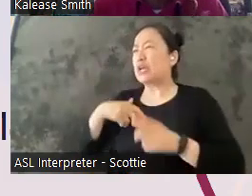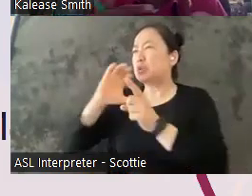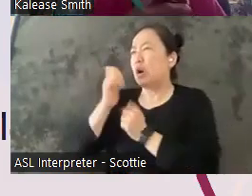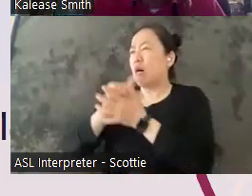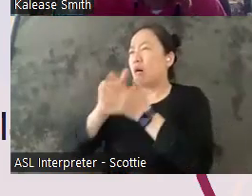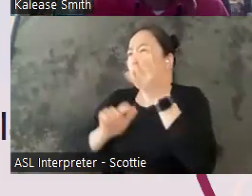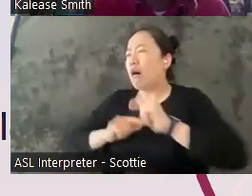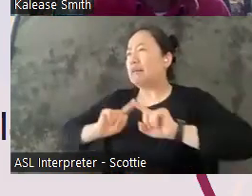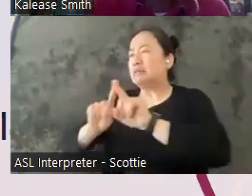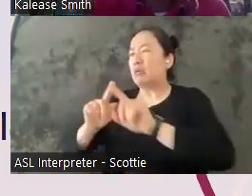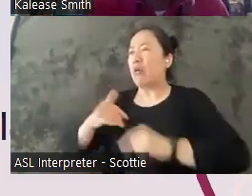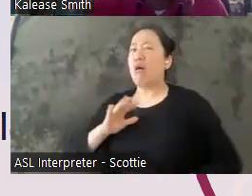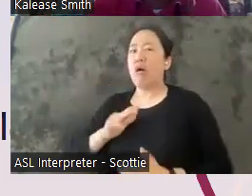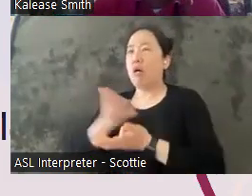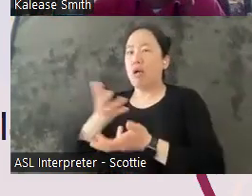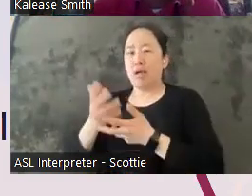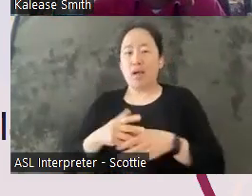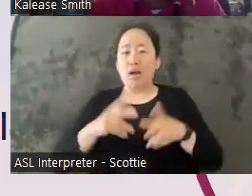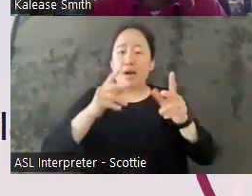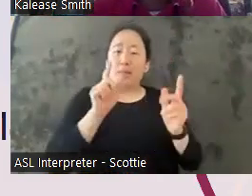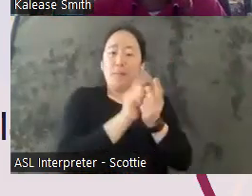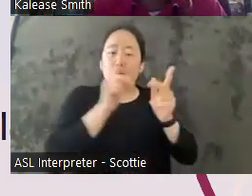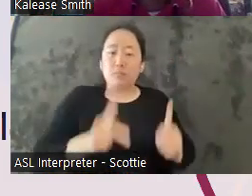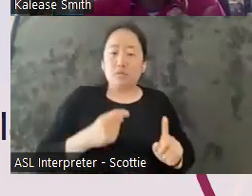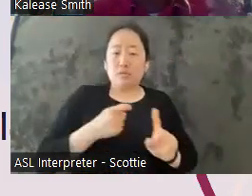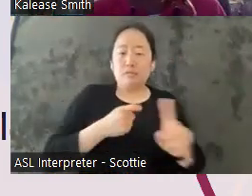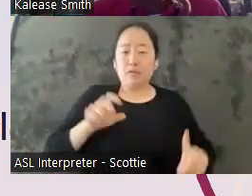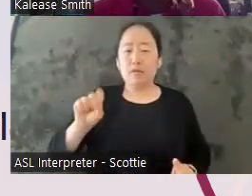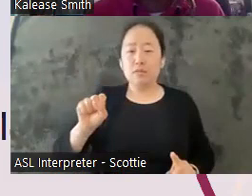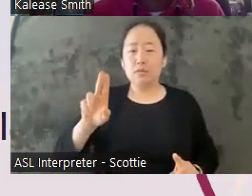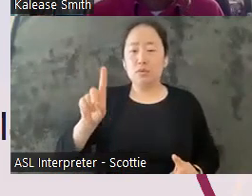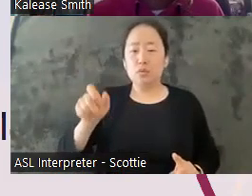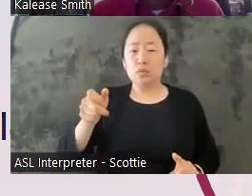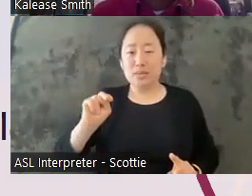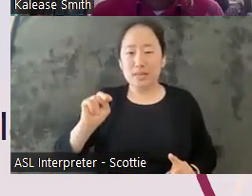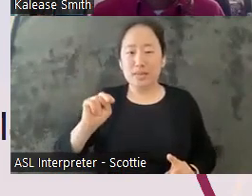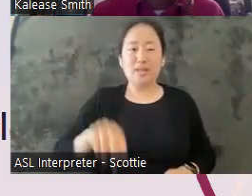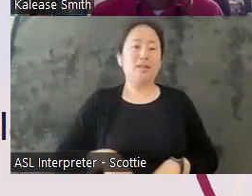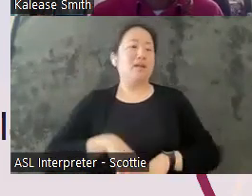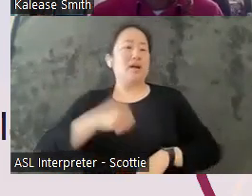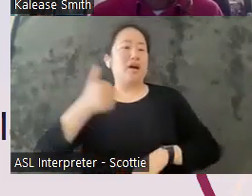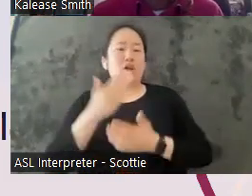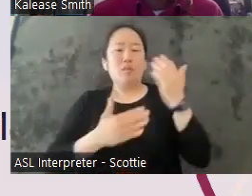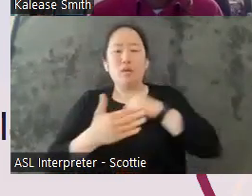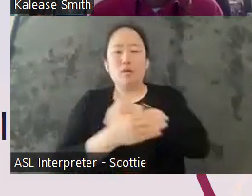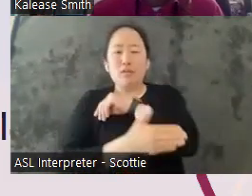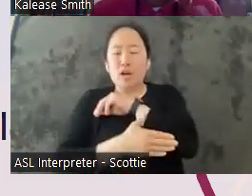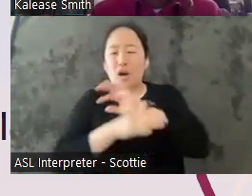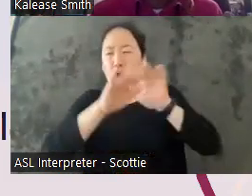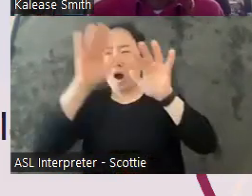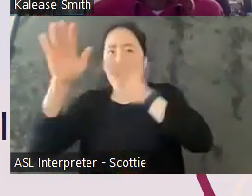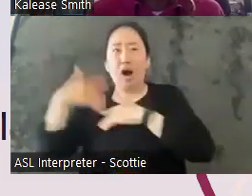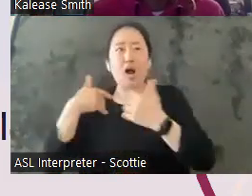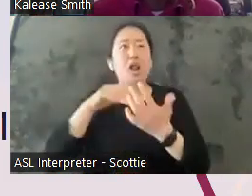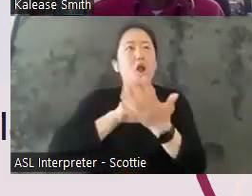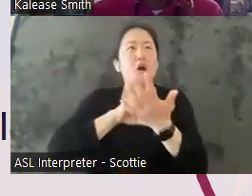I have met somebody from Sudan and somebody from another part of the country, and they've taught me so much about different things. And this is